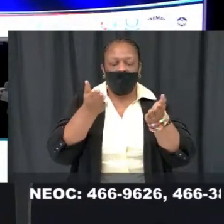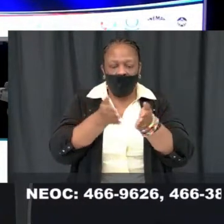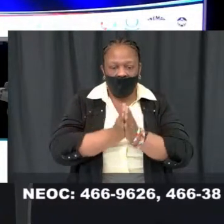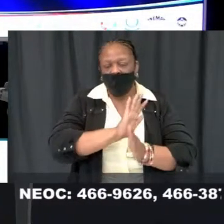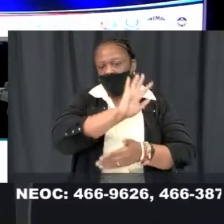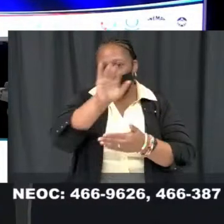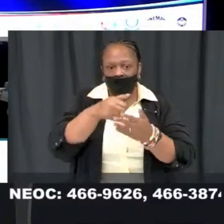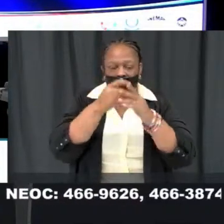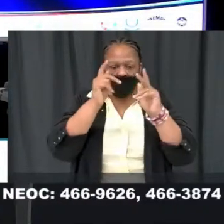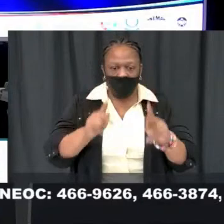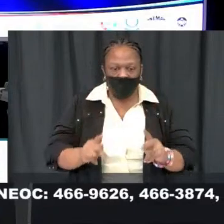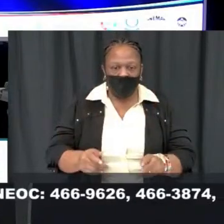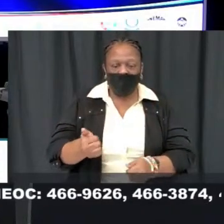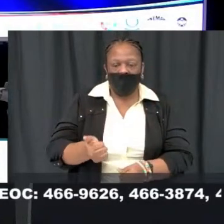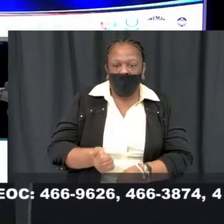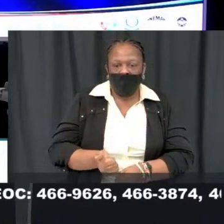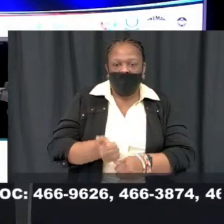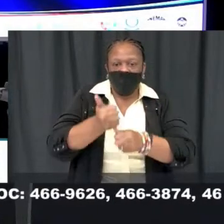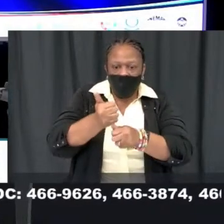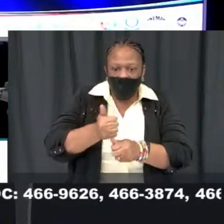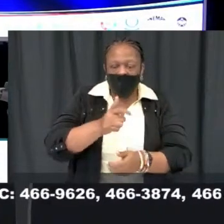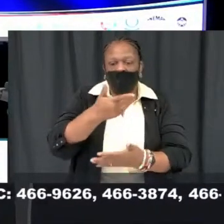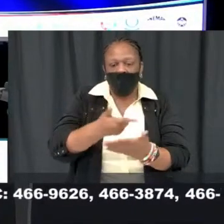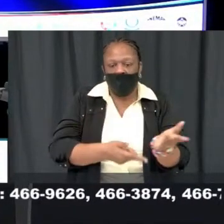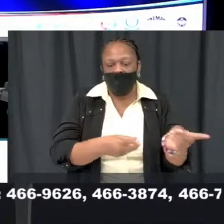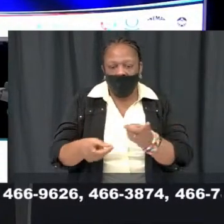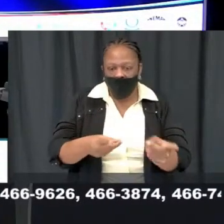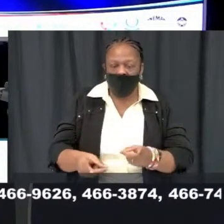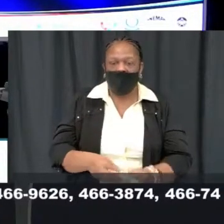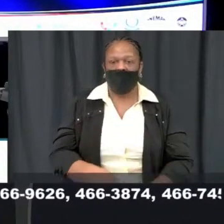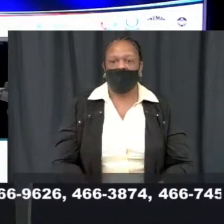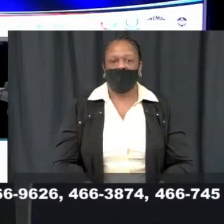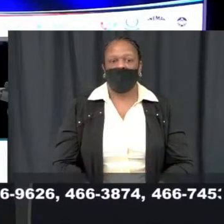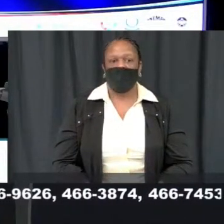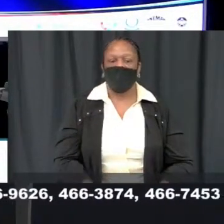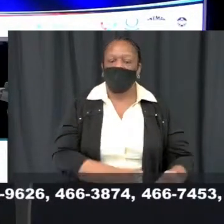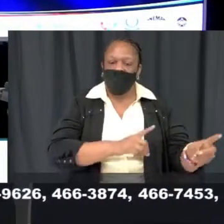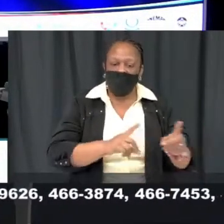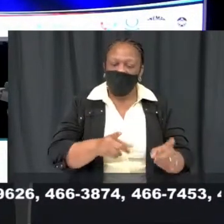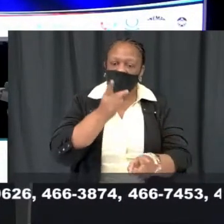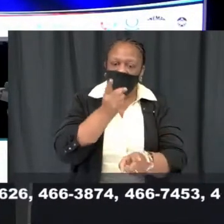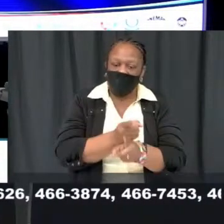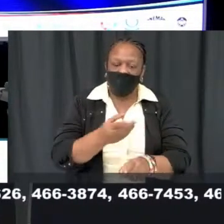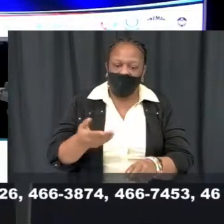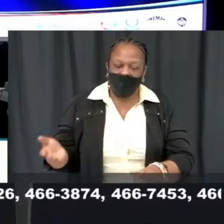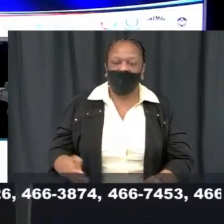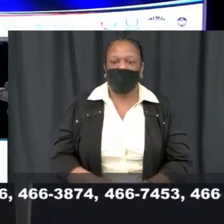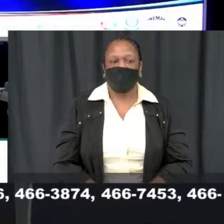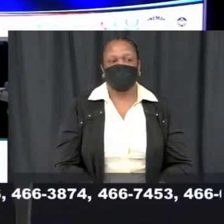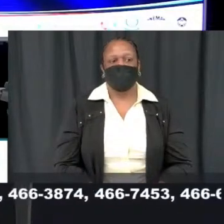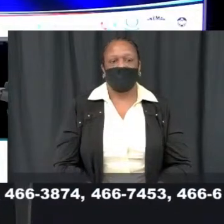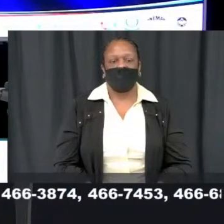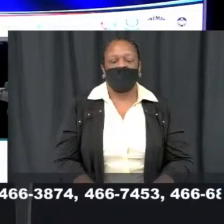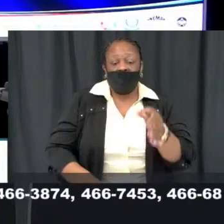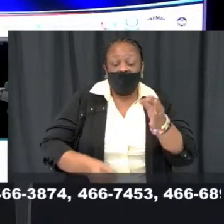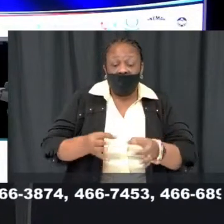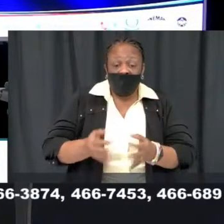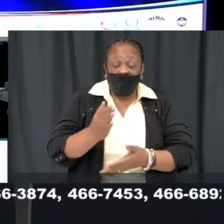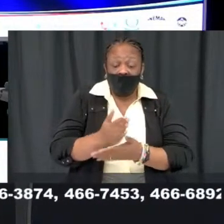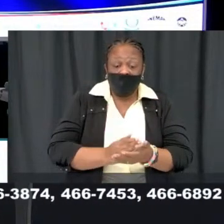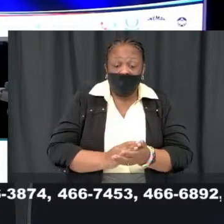general public is to support what is being done. Bring your advice. We welcome the all of society